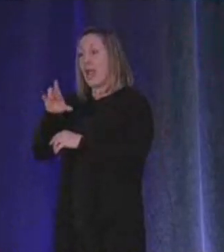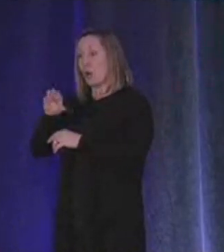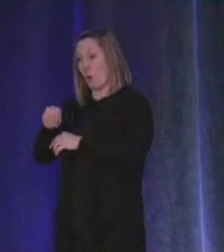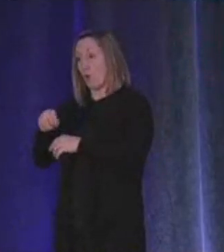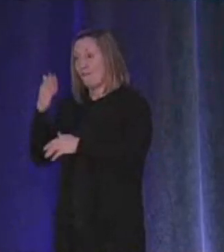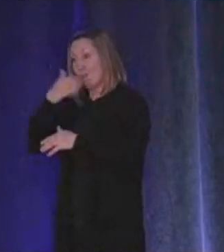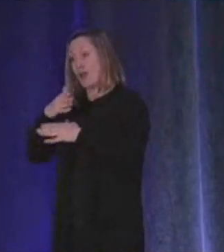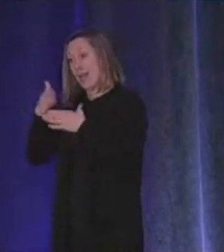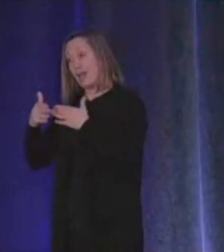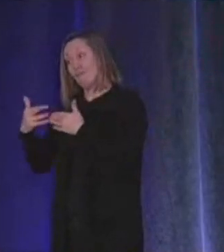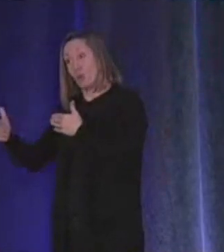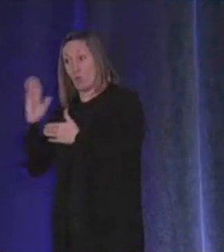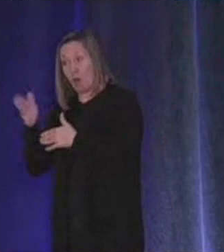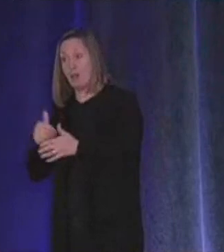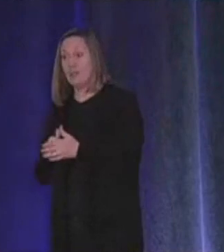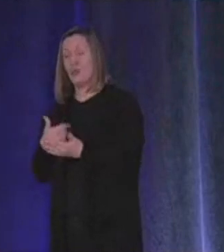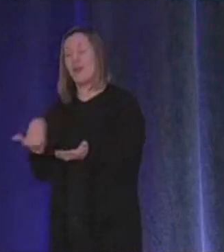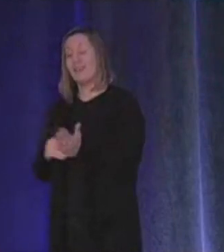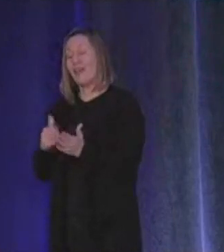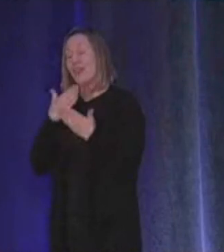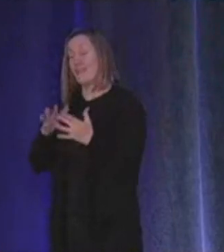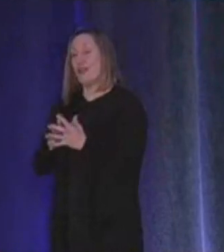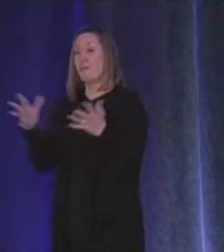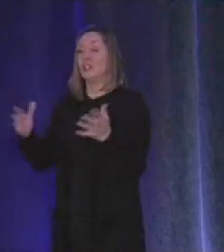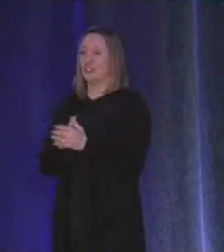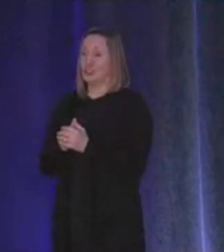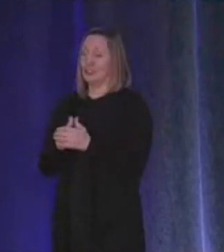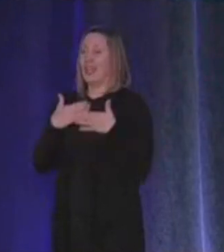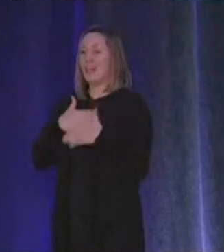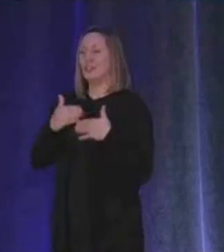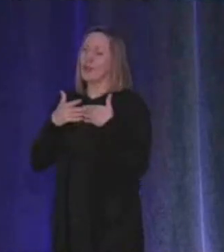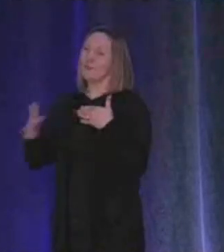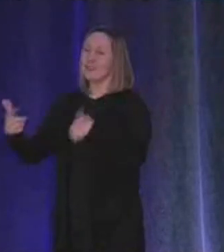So again, thank you very much and enjoy the rest